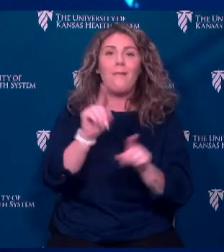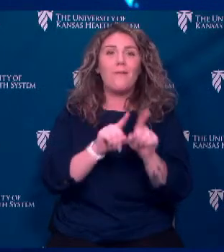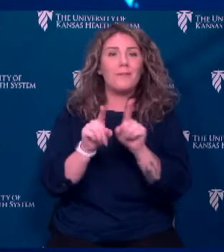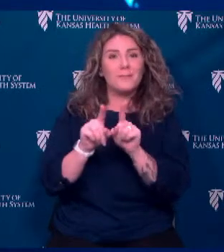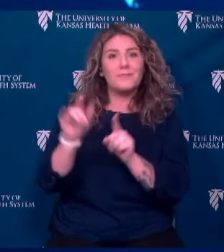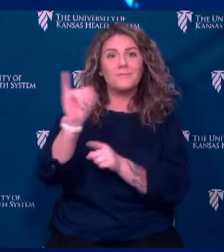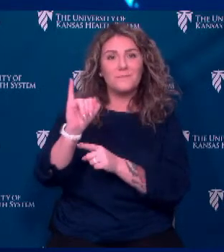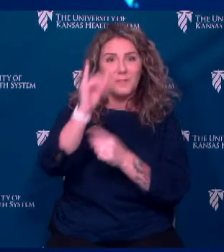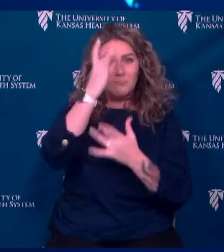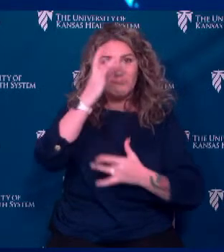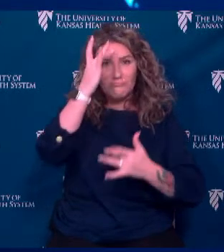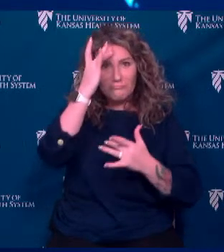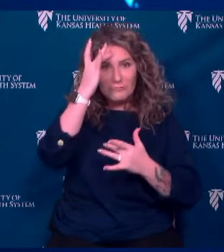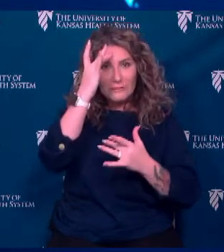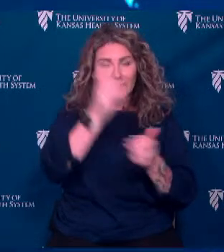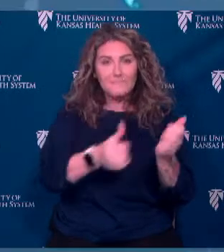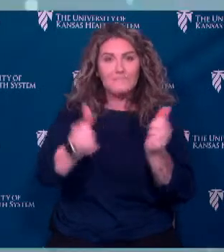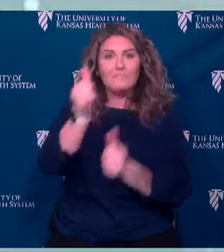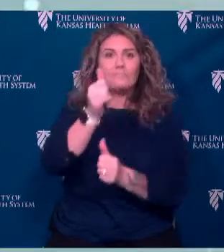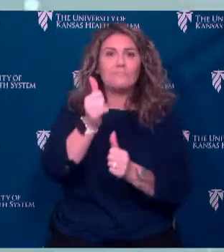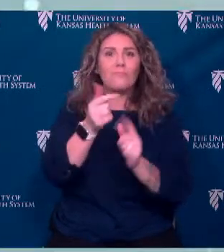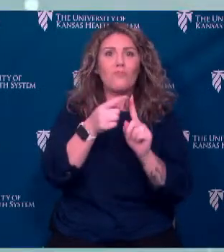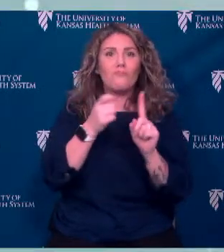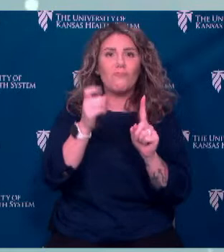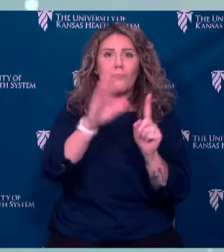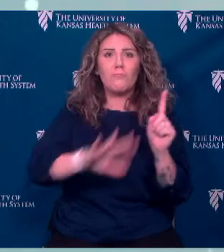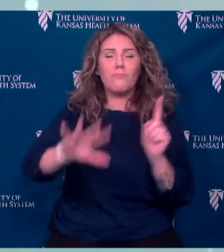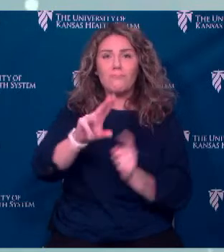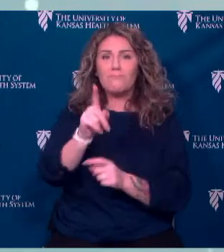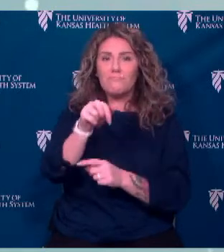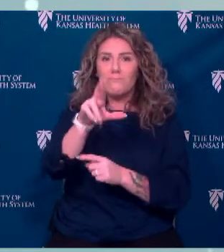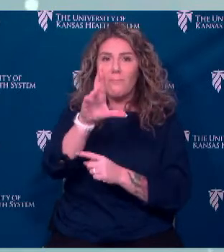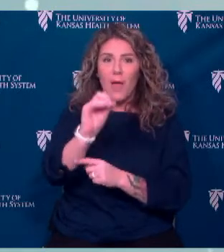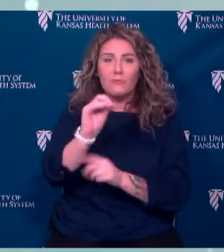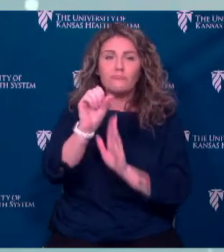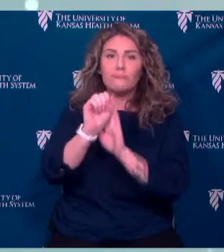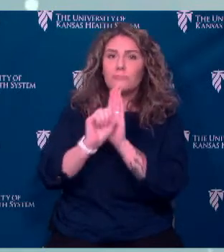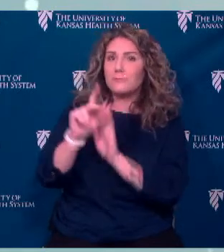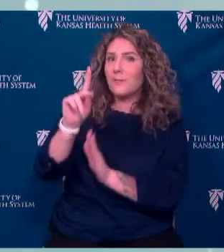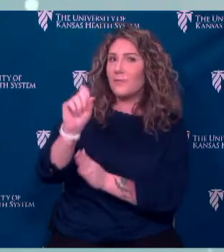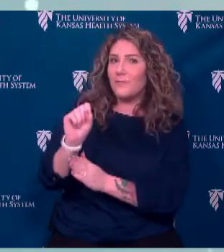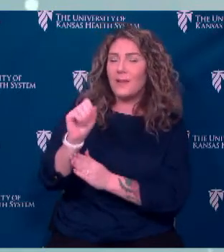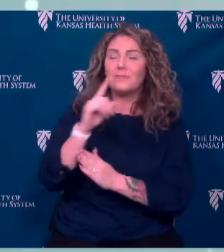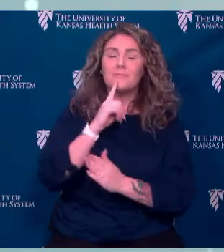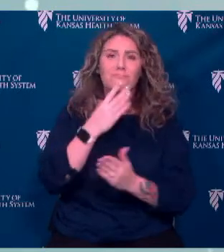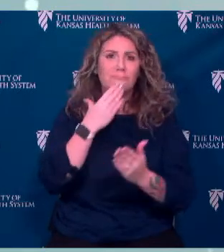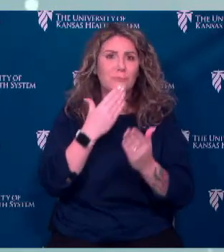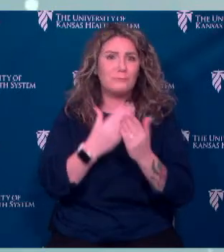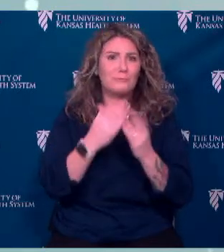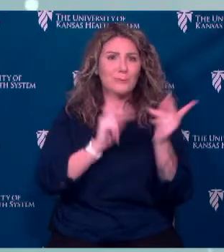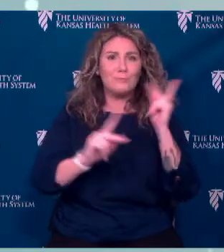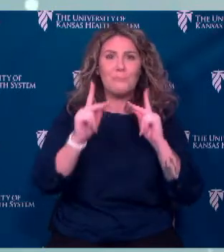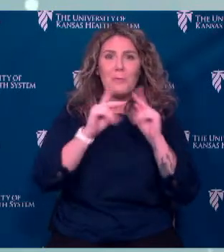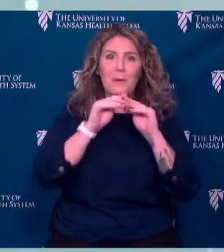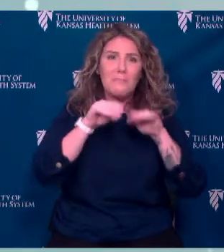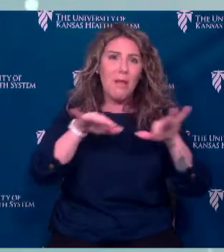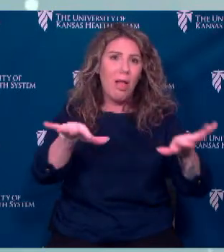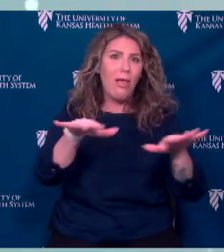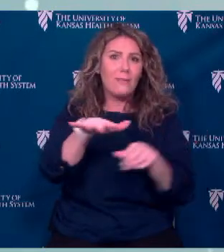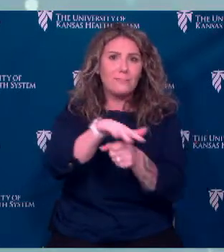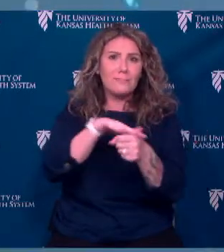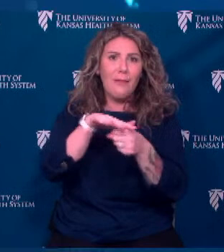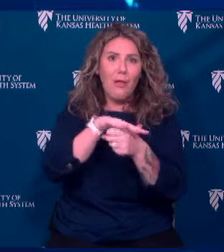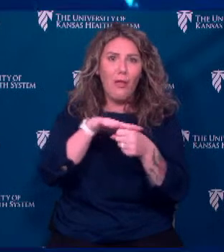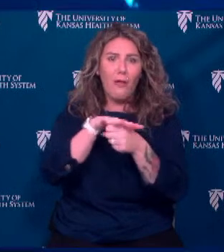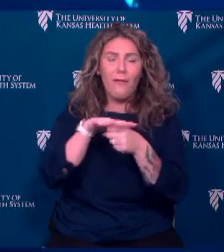metro and across the state of Kansas. This is a great program. These are good people. We are blessed in our area, both Kansas